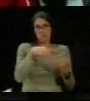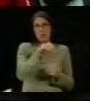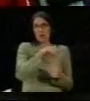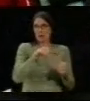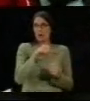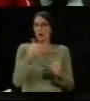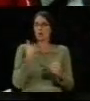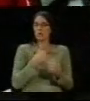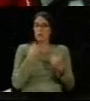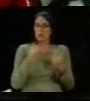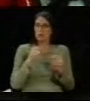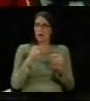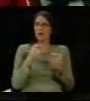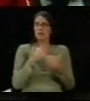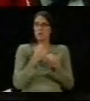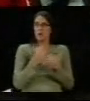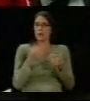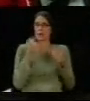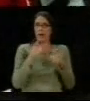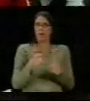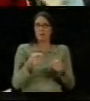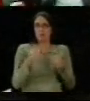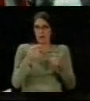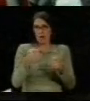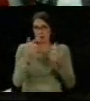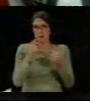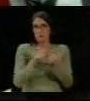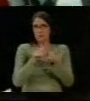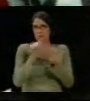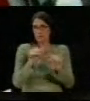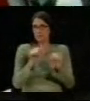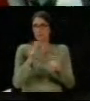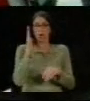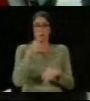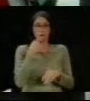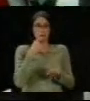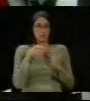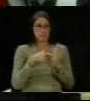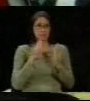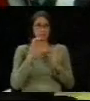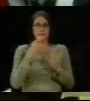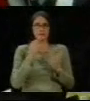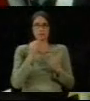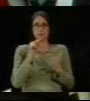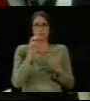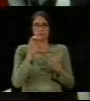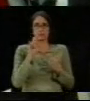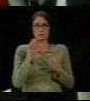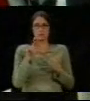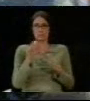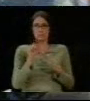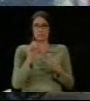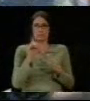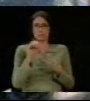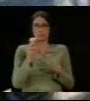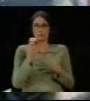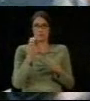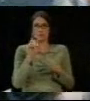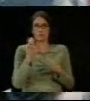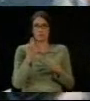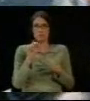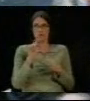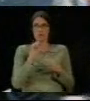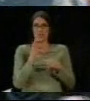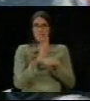to expedite it as much as we possibly can. We'll say this: our Chancellor's docket, as I understand it, is the busiest